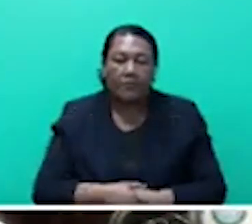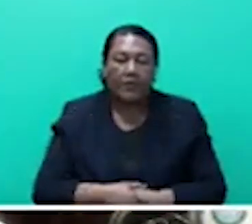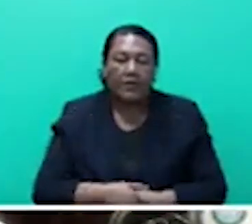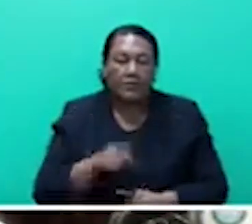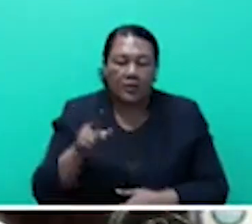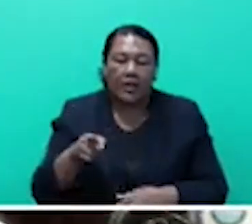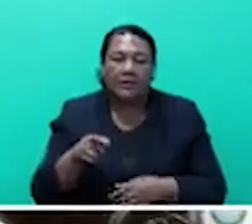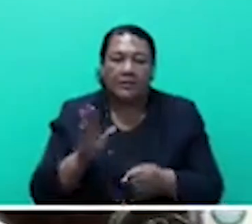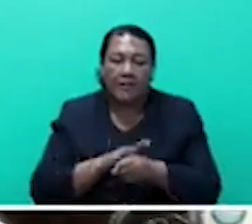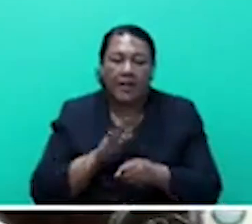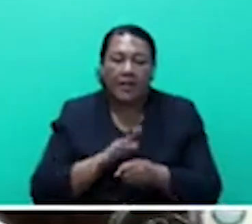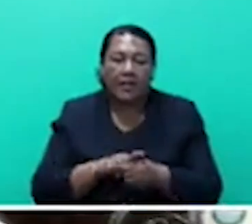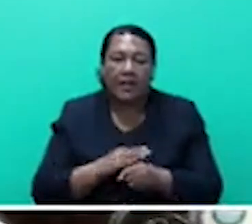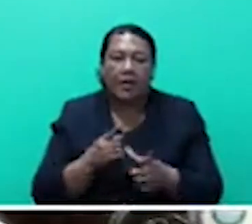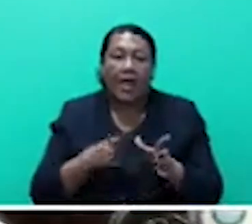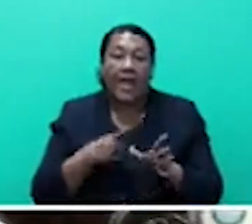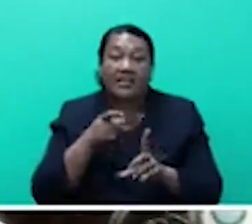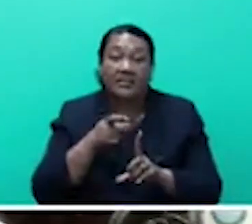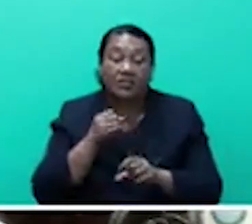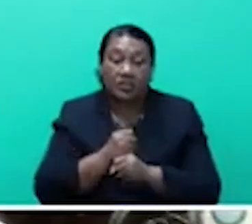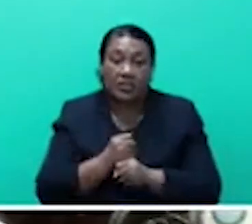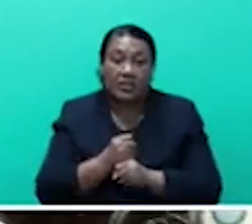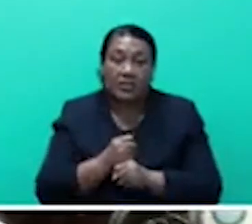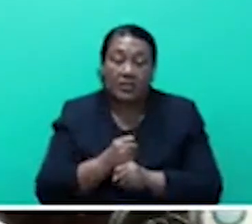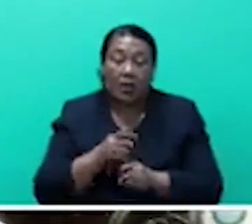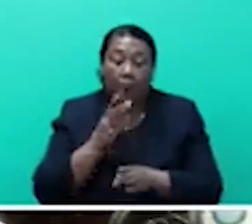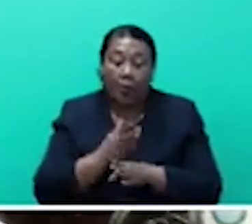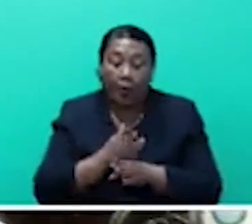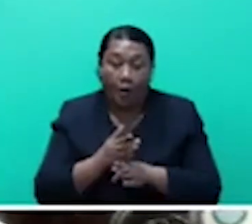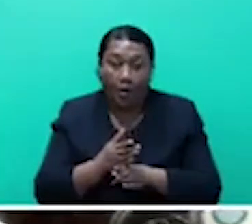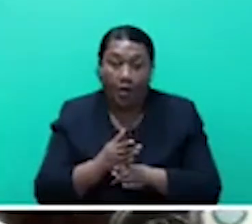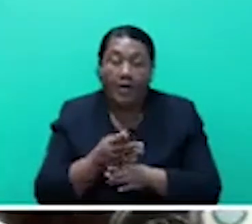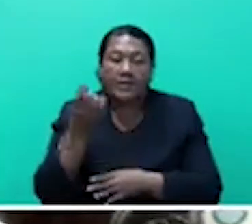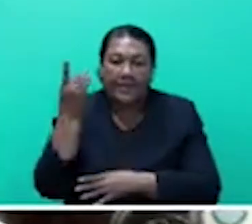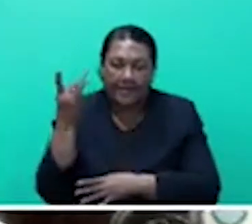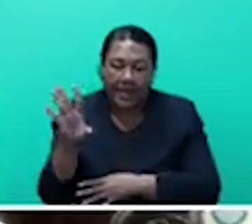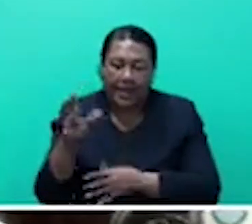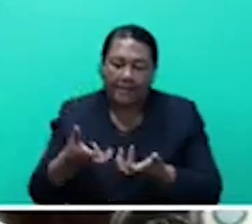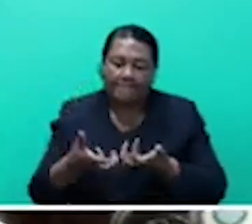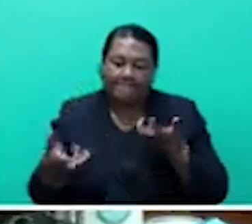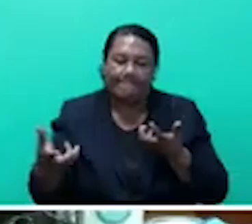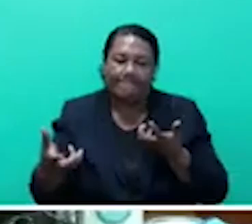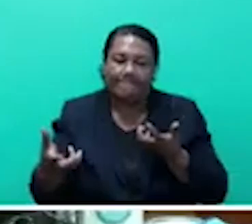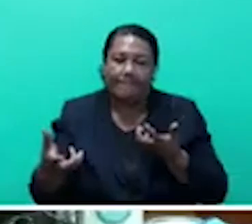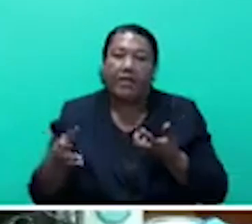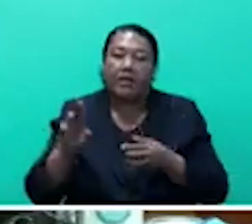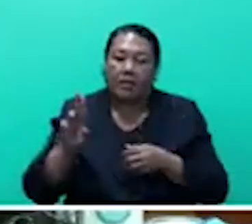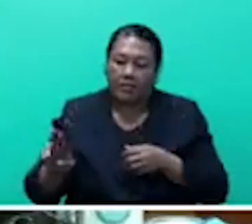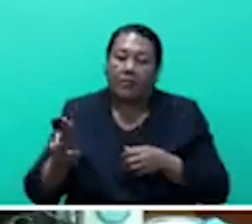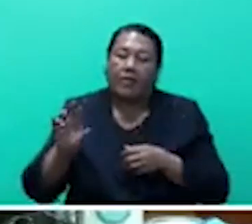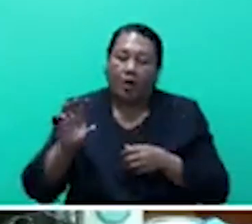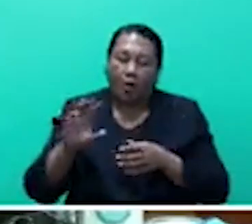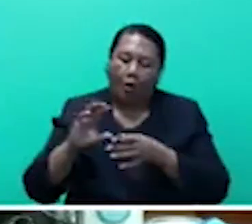morning that her work is going to be independently operated by her and her alone. We